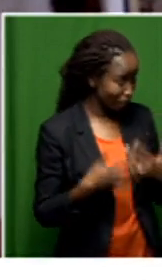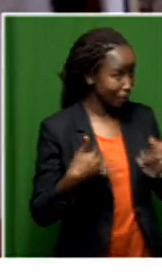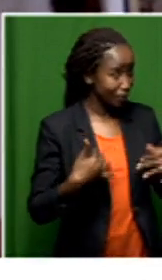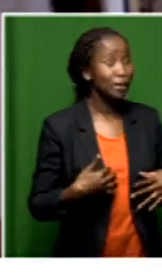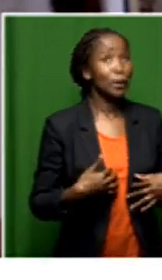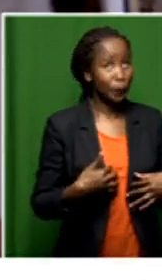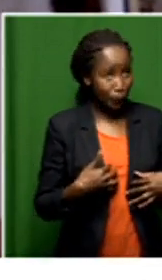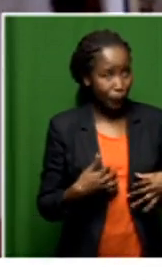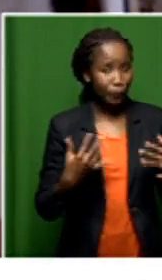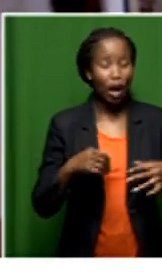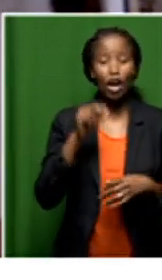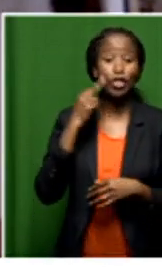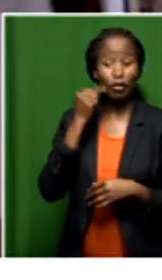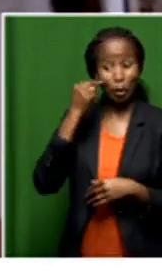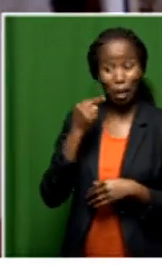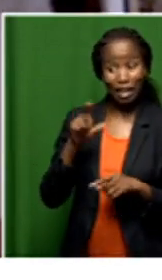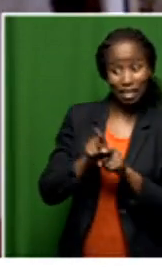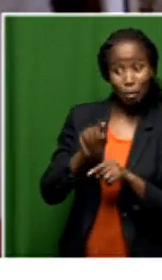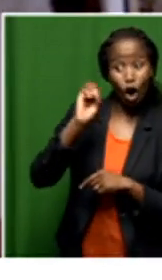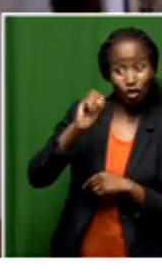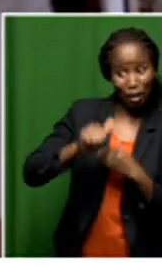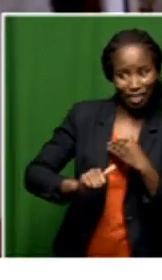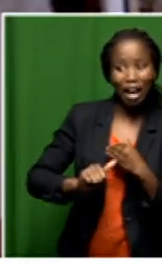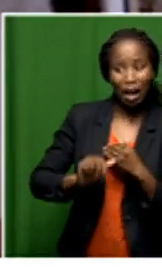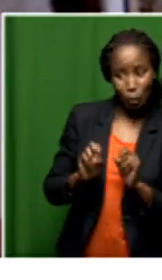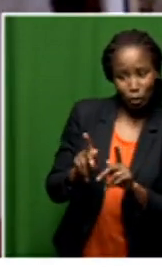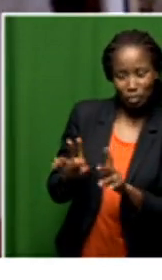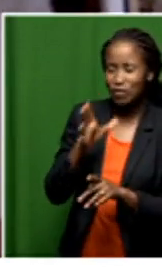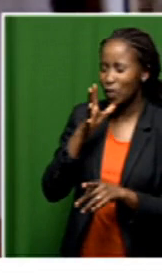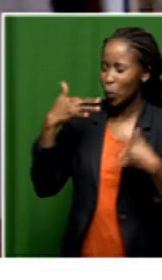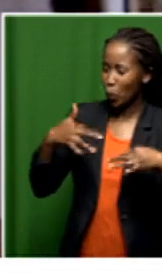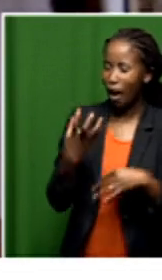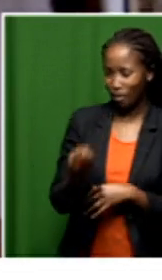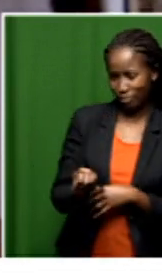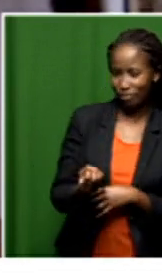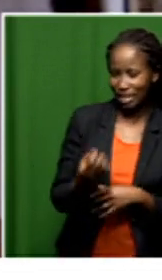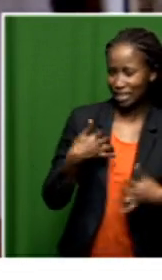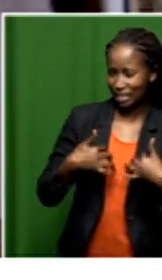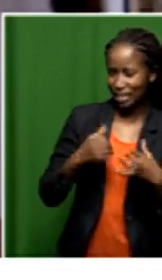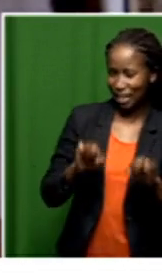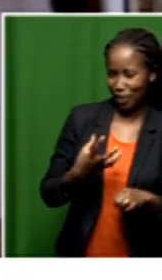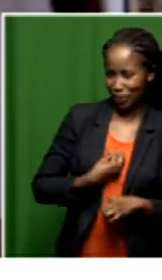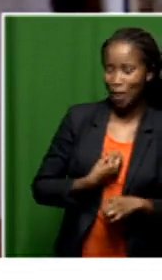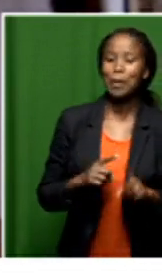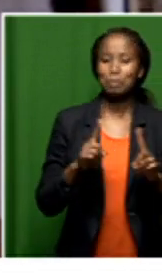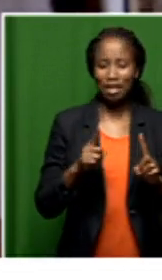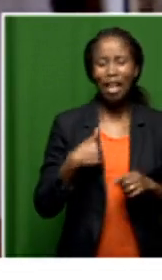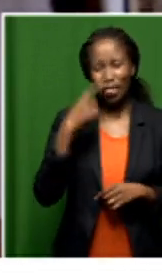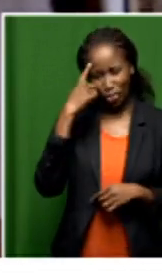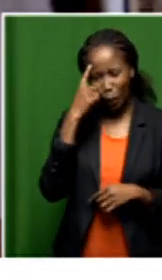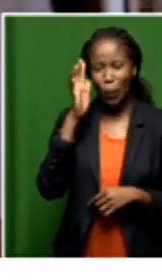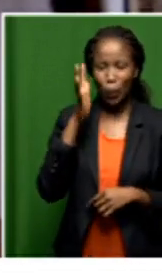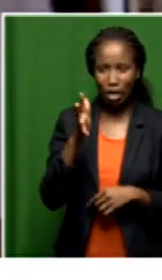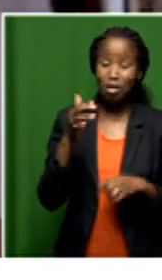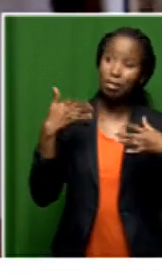November and October has a lot of exciting opportunities coming up. I think it's going to be an incredible end